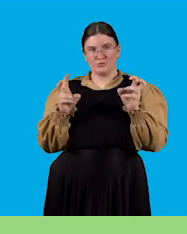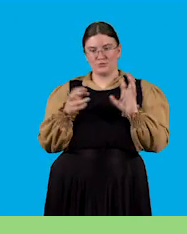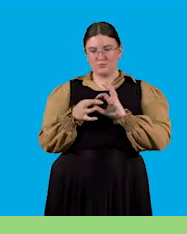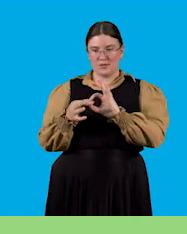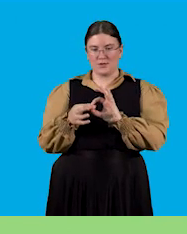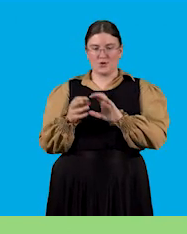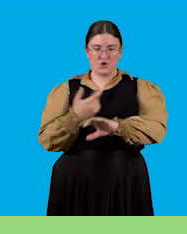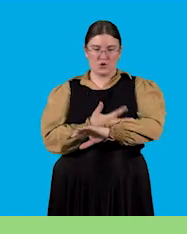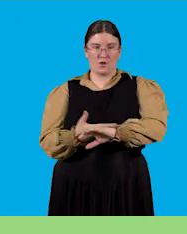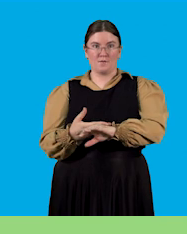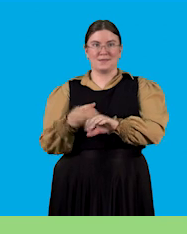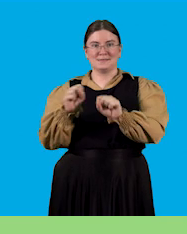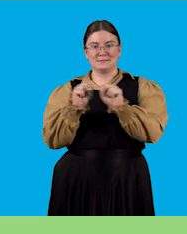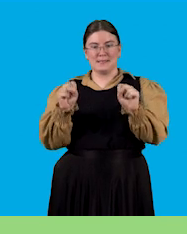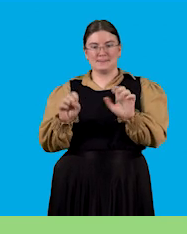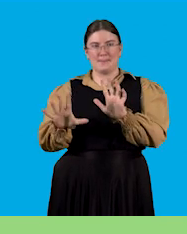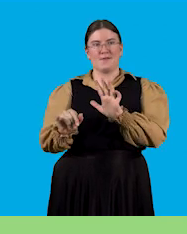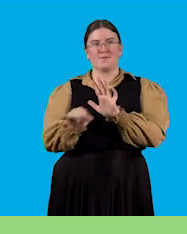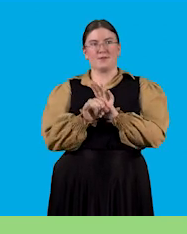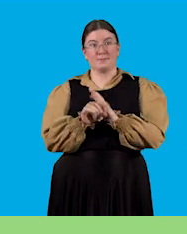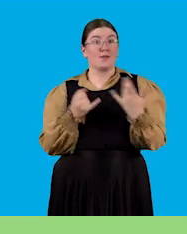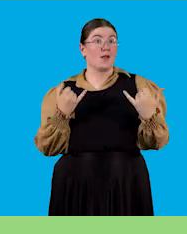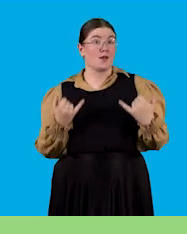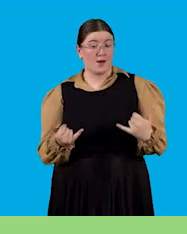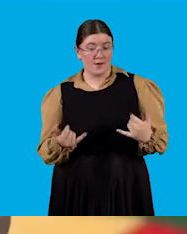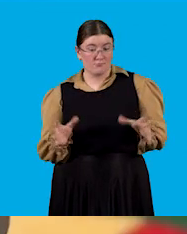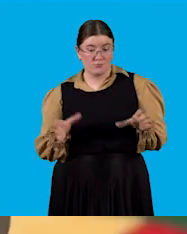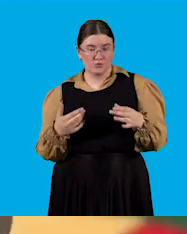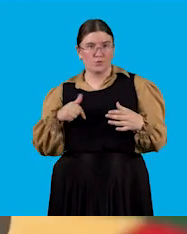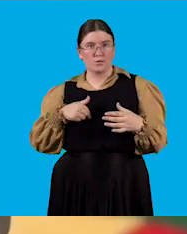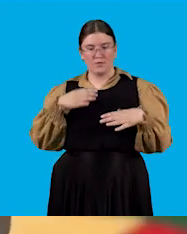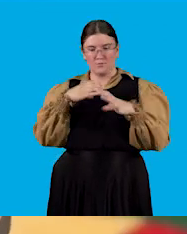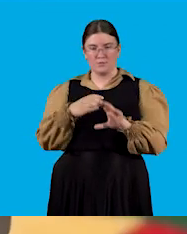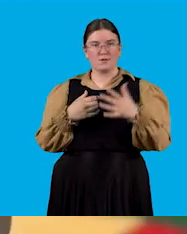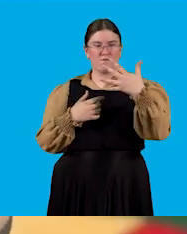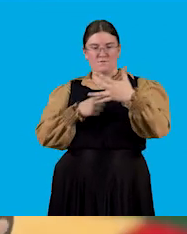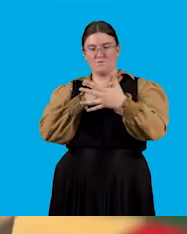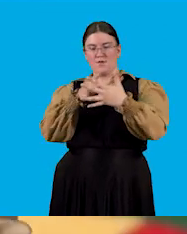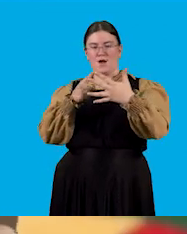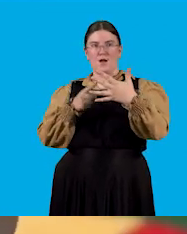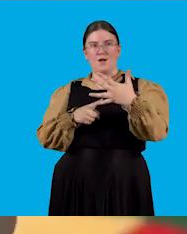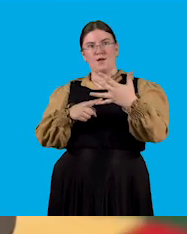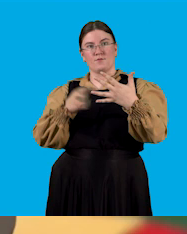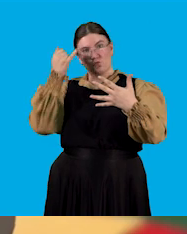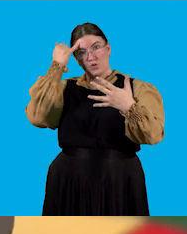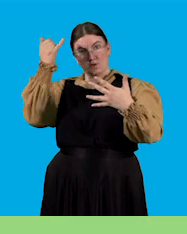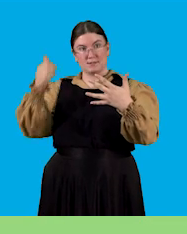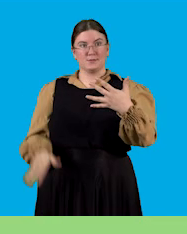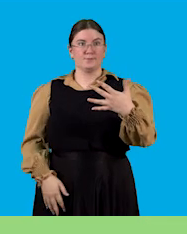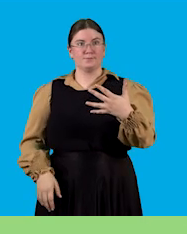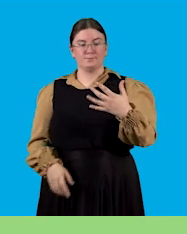system. In this lesson, we are going to focus on 5 main concepts,